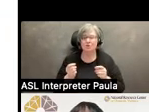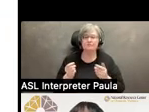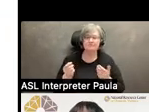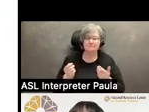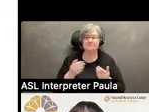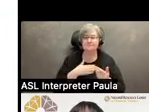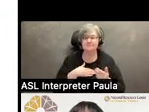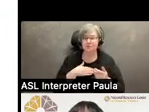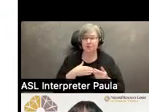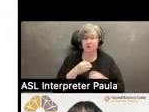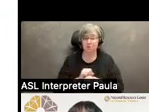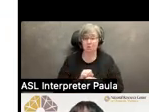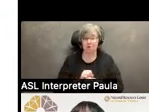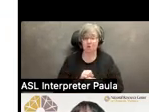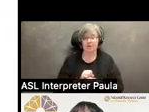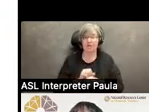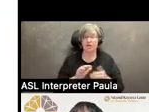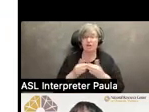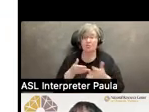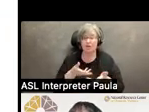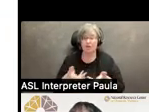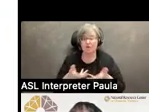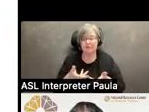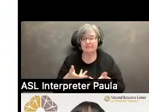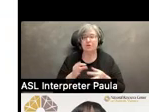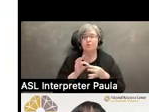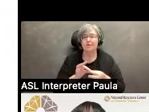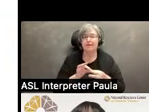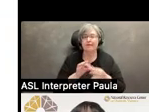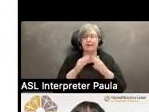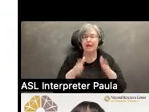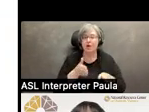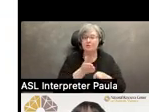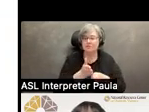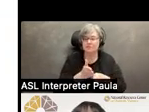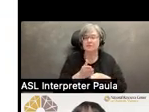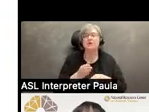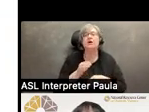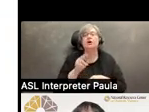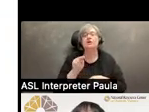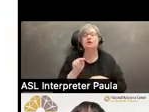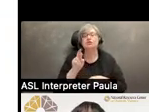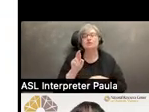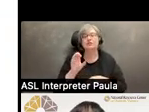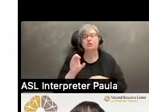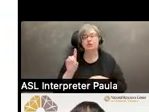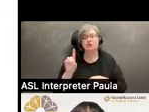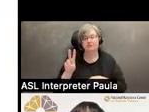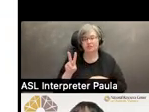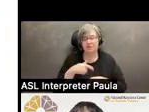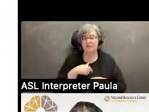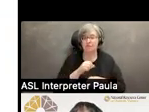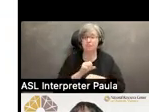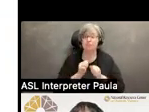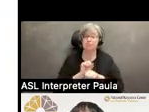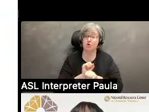my work in the community engagement in the housing space with the National Resource Center on Domestic Violence, I've been with the